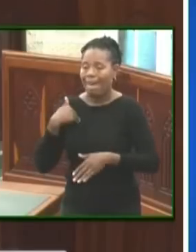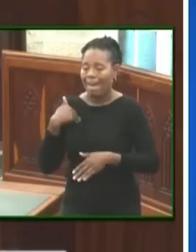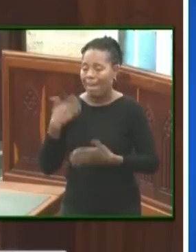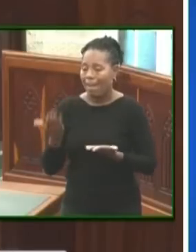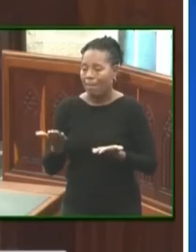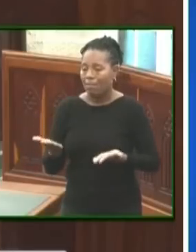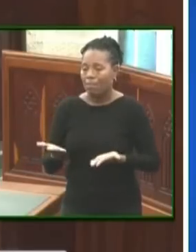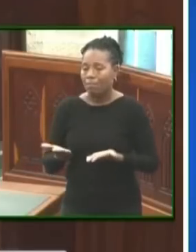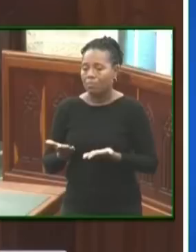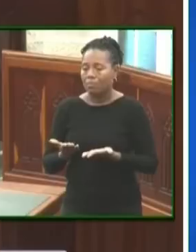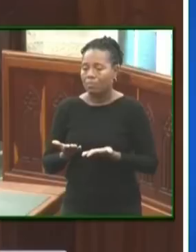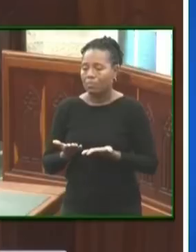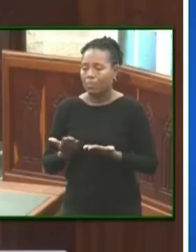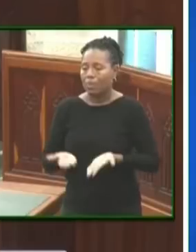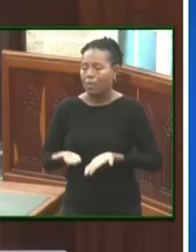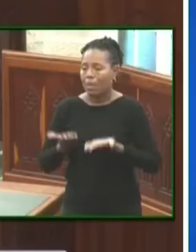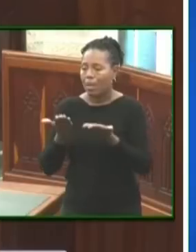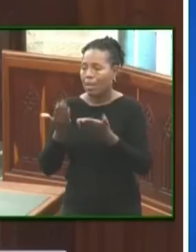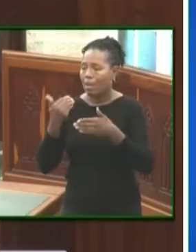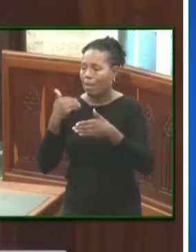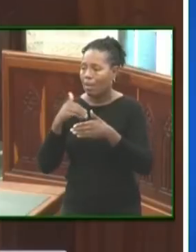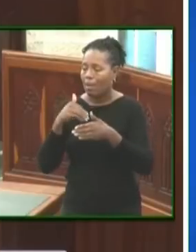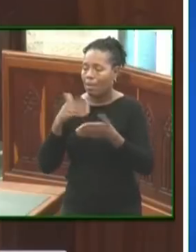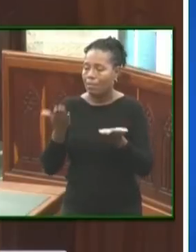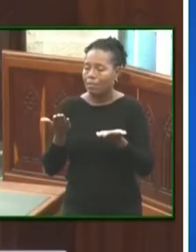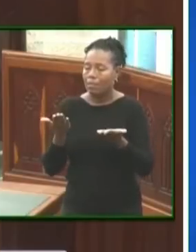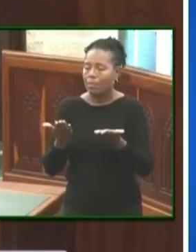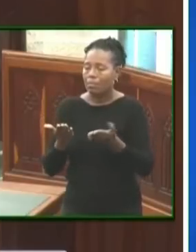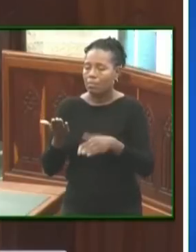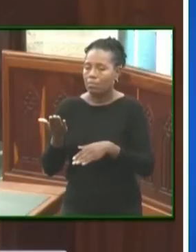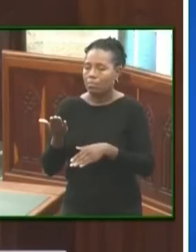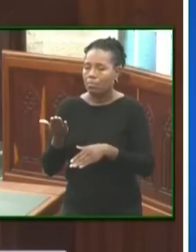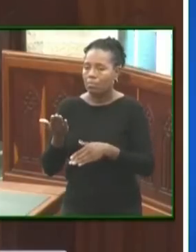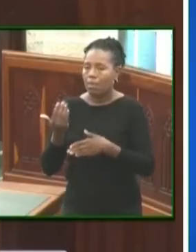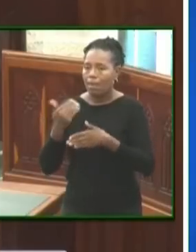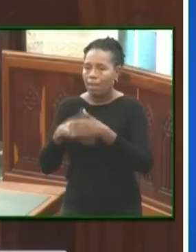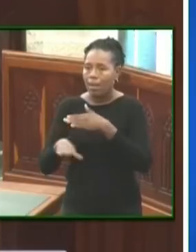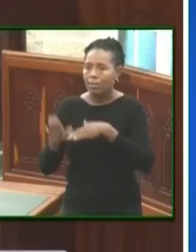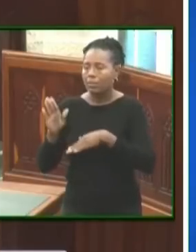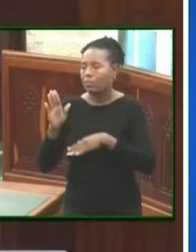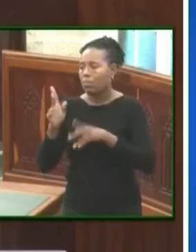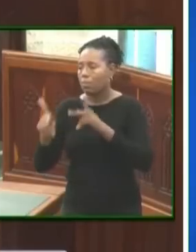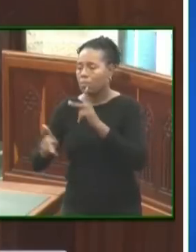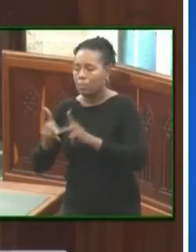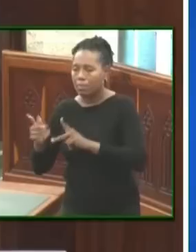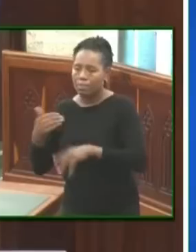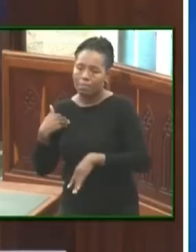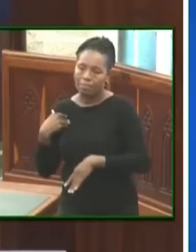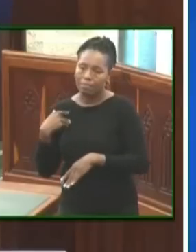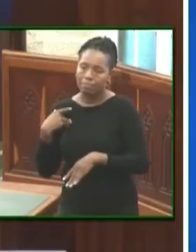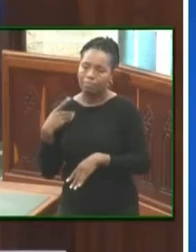and regulations, conditions must have access for persons with disabilities.